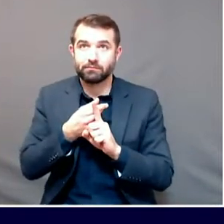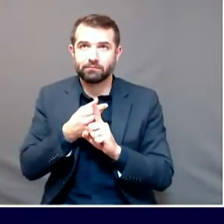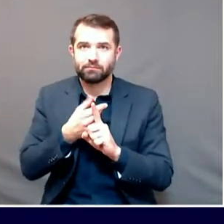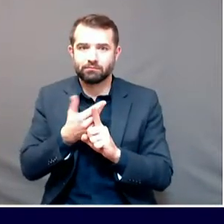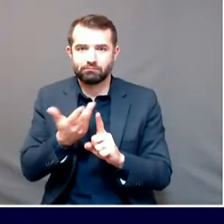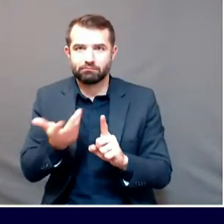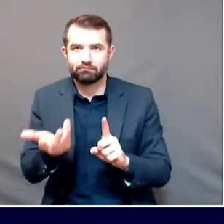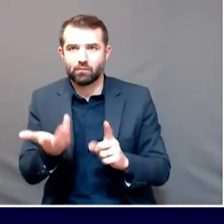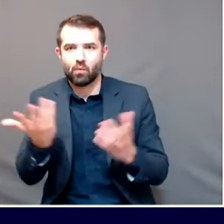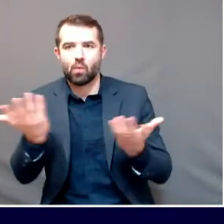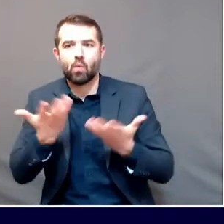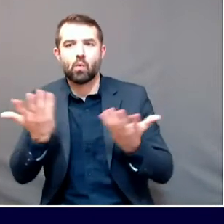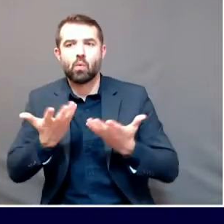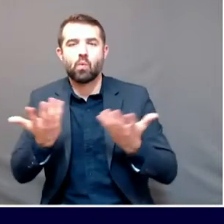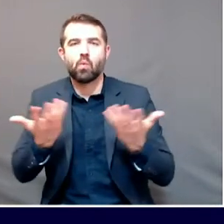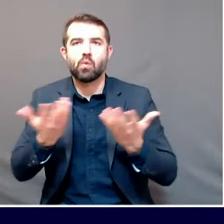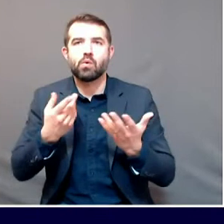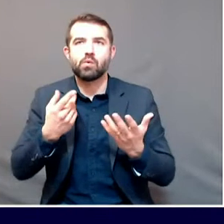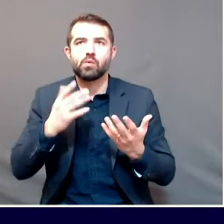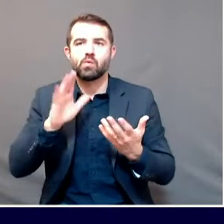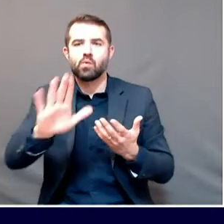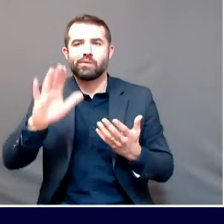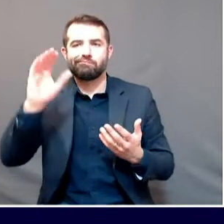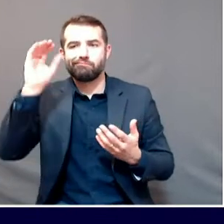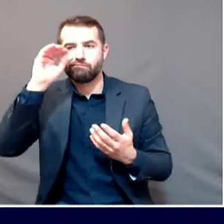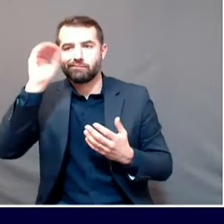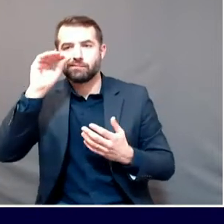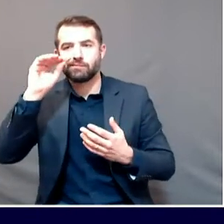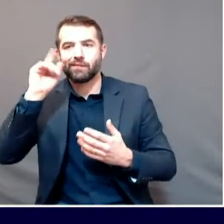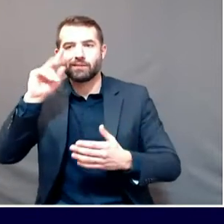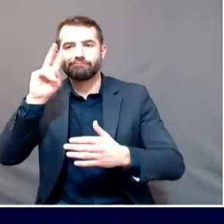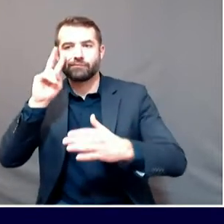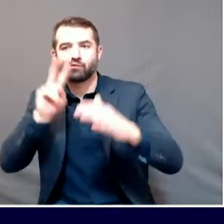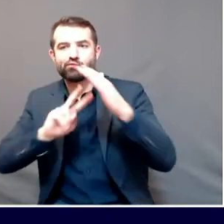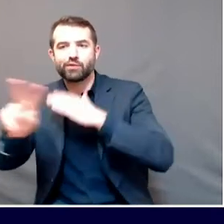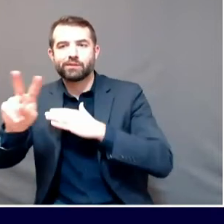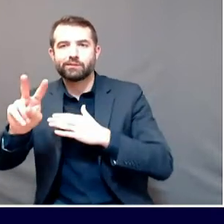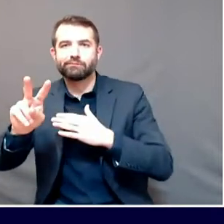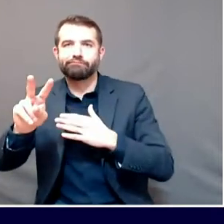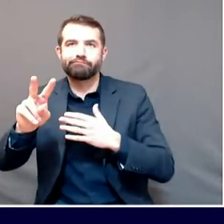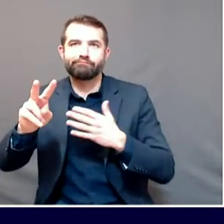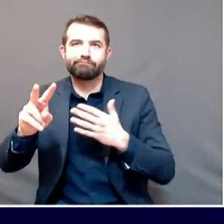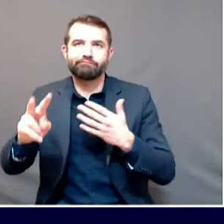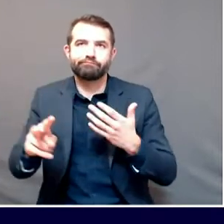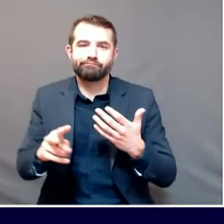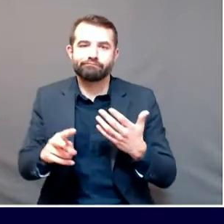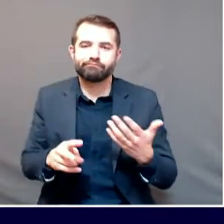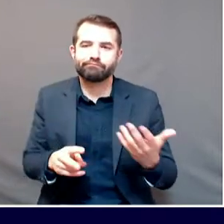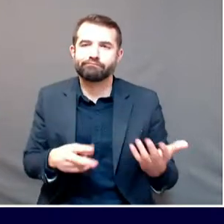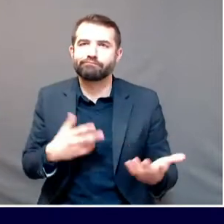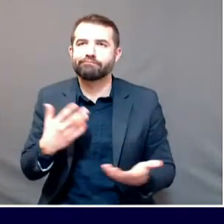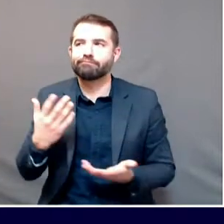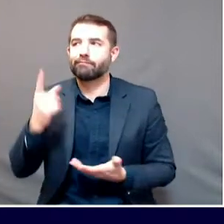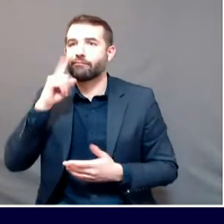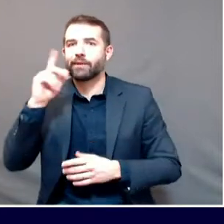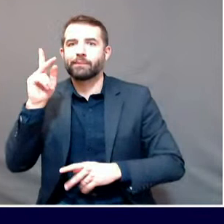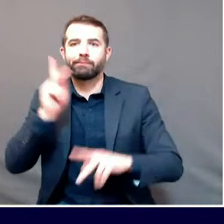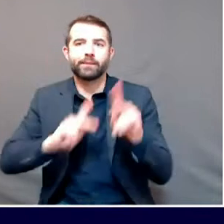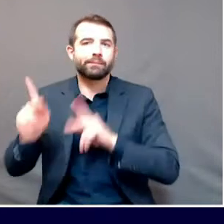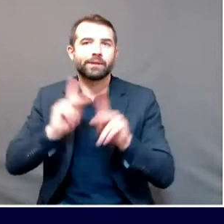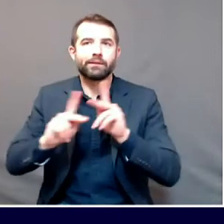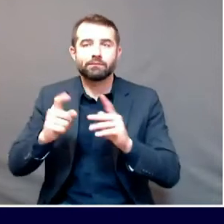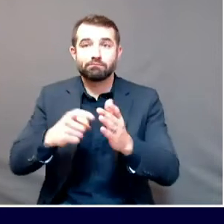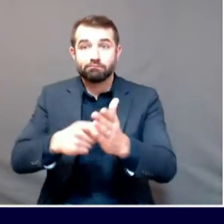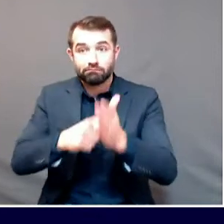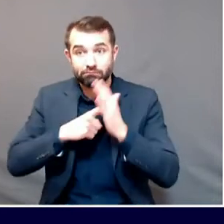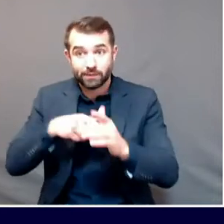how public should kind of treat people when they're vaccinated, i.e. like, do you think that it should be a requirement for public schools or for